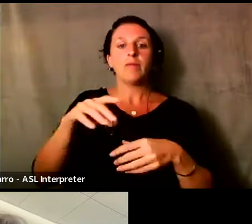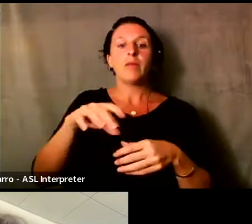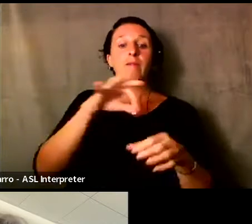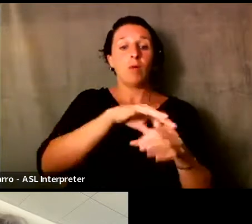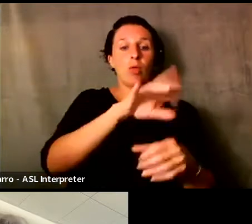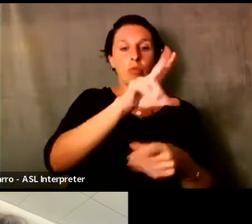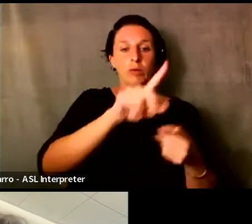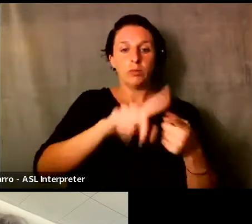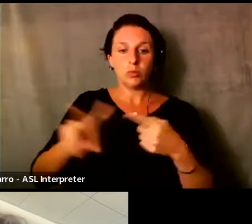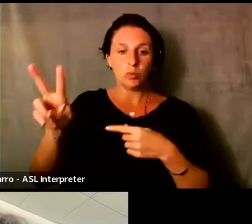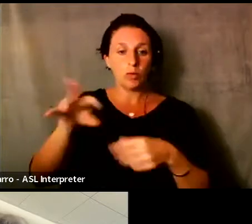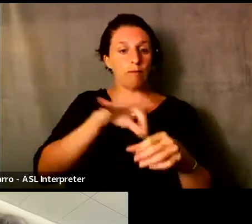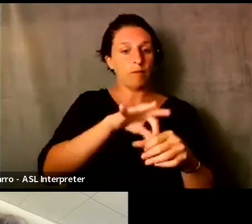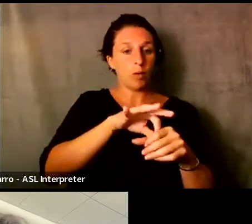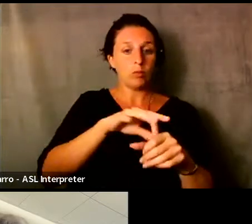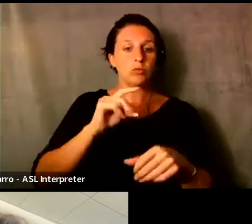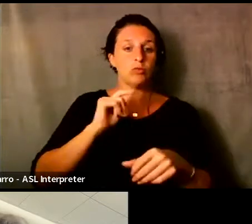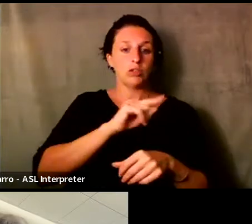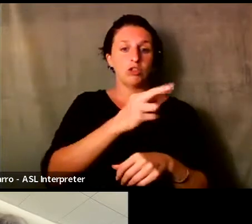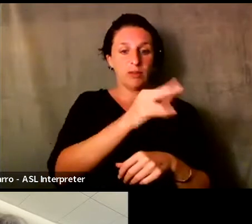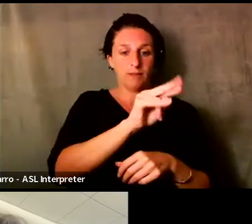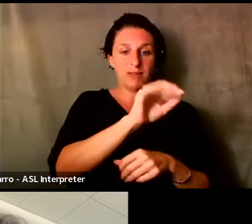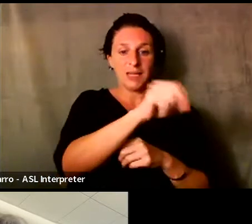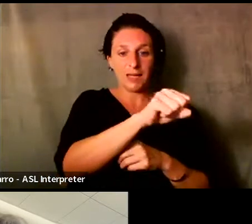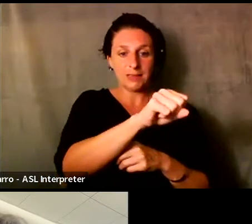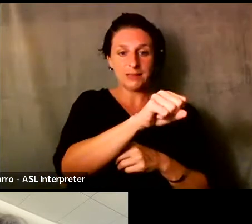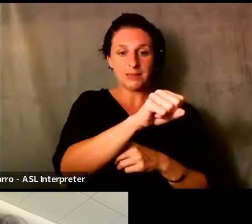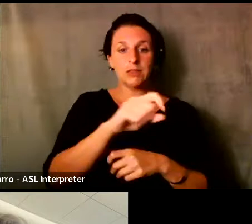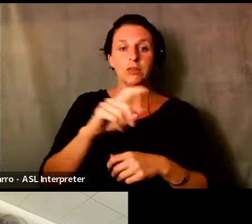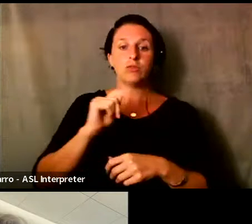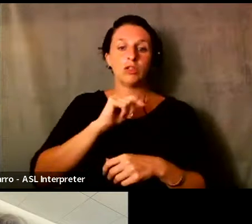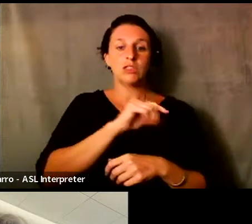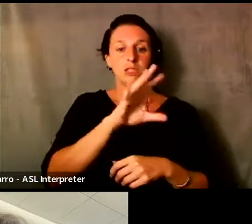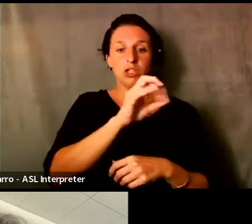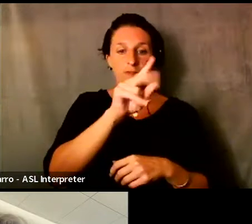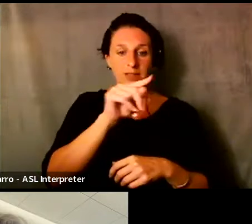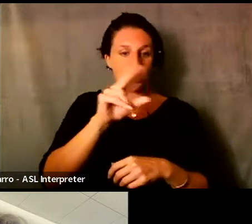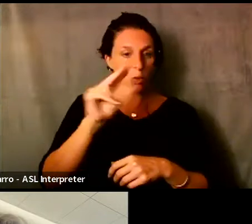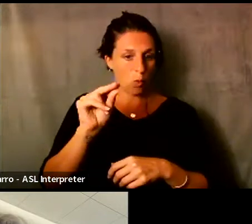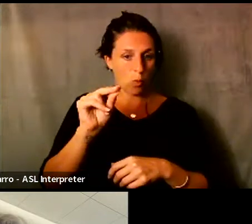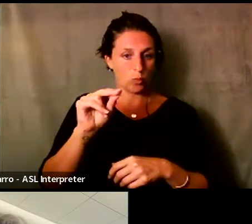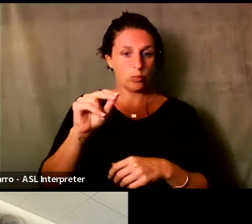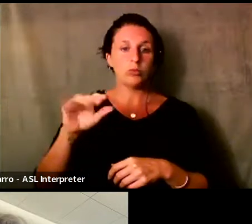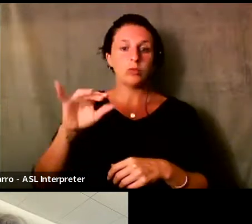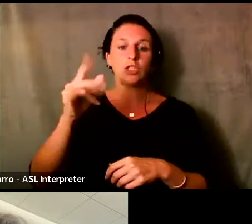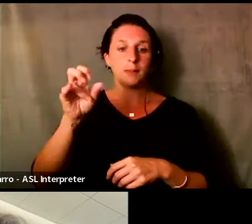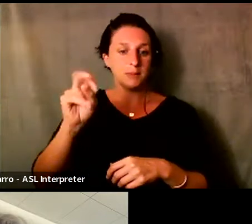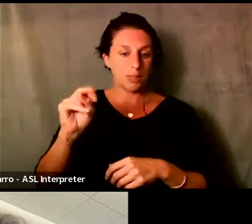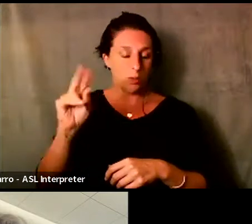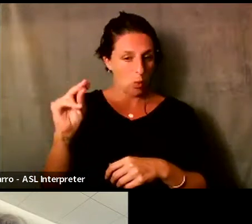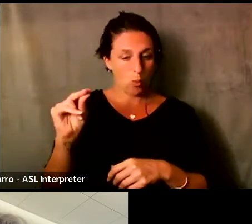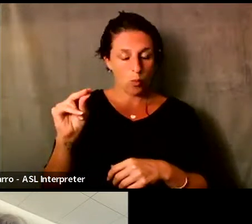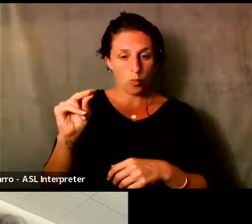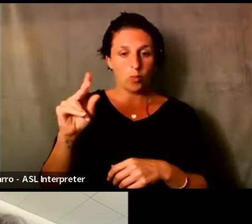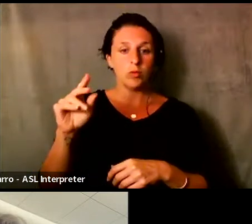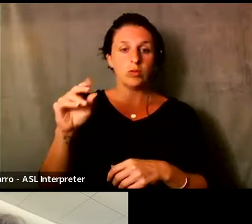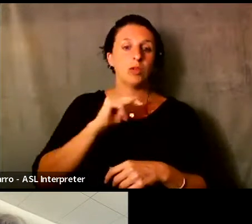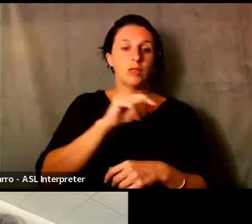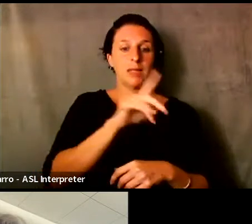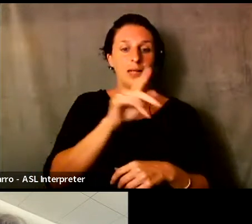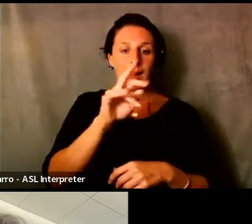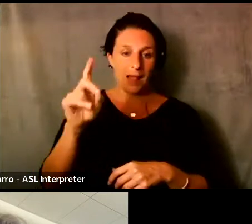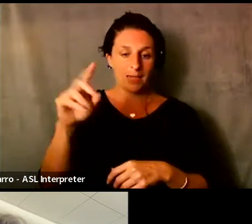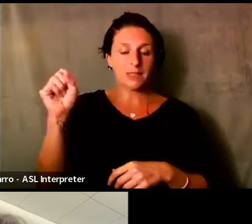as follows: trustee Griffin, yes; trustee Chavez, no; trustee Jacobson, no; trustee Land, yes; and I